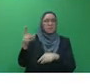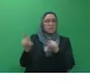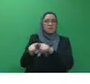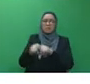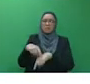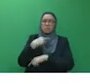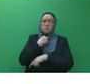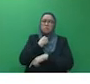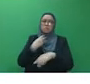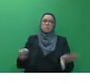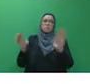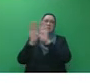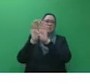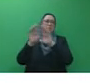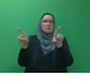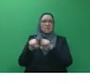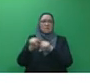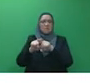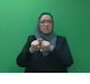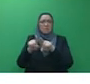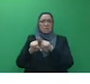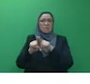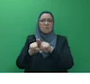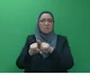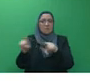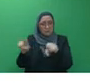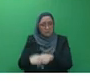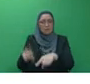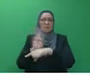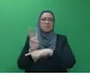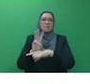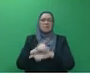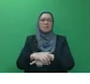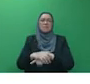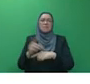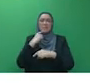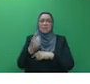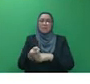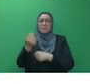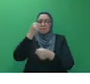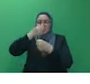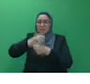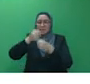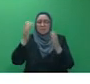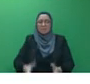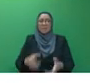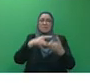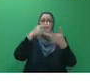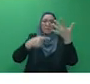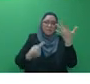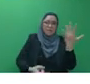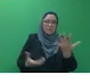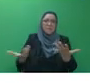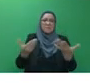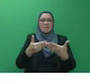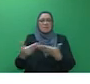like very similar to cinemas uh they've they've stopped so overheads continue and the acts that they're supposed to hire